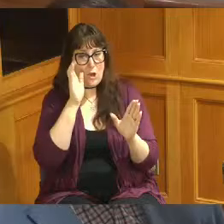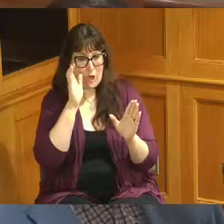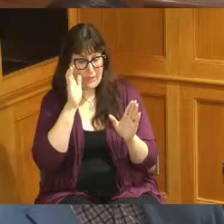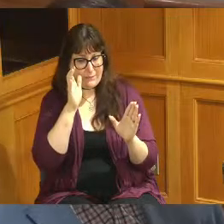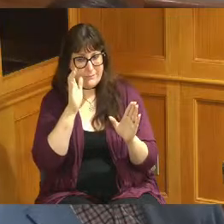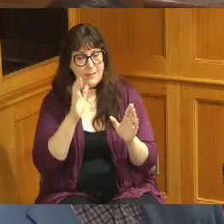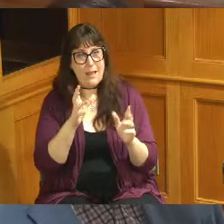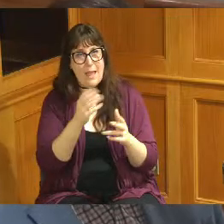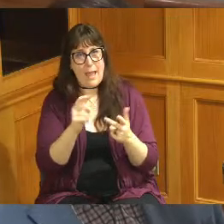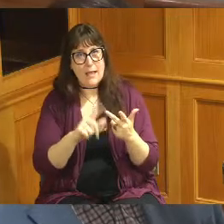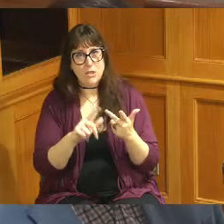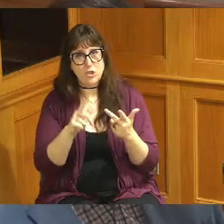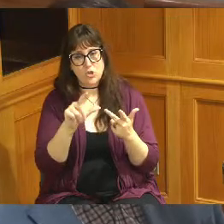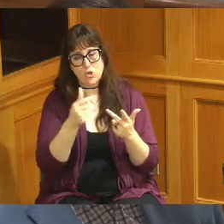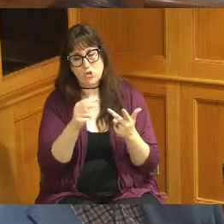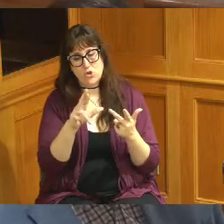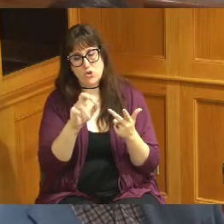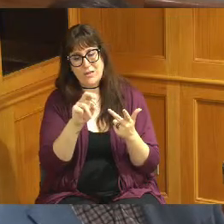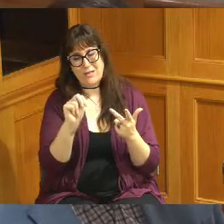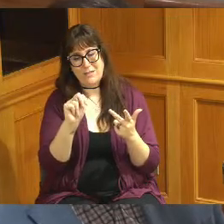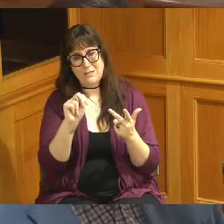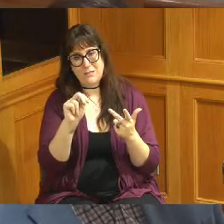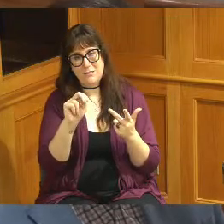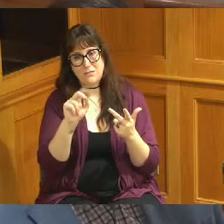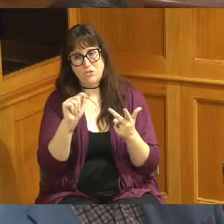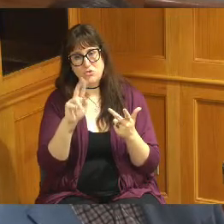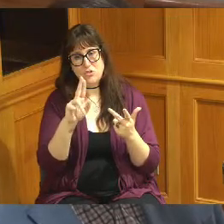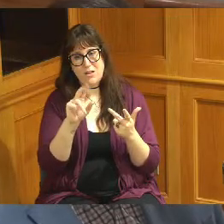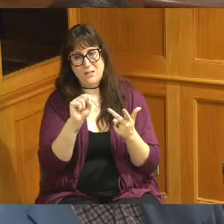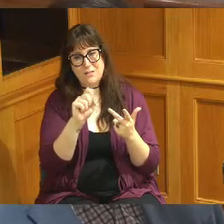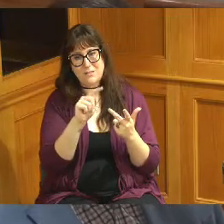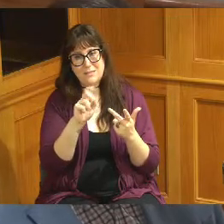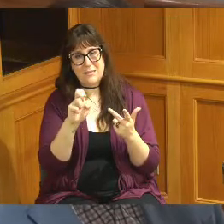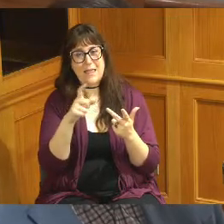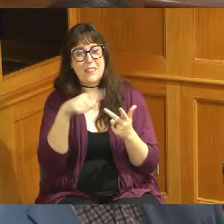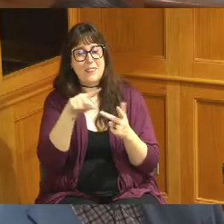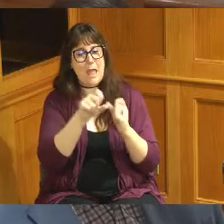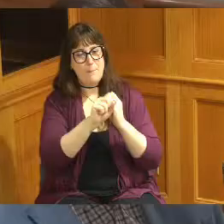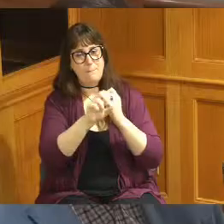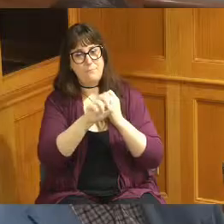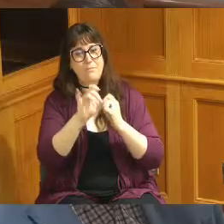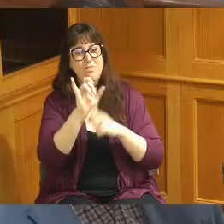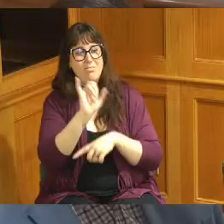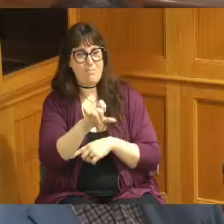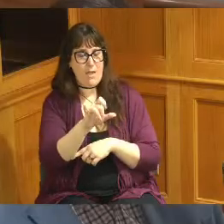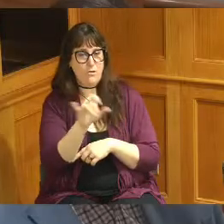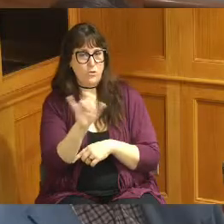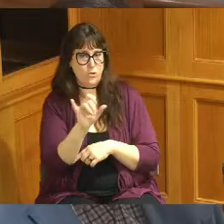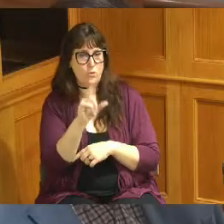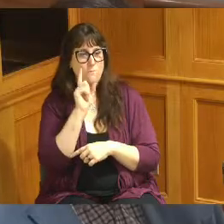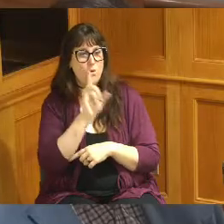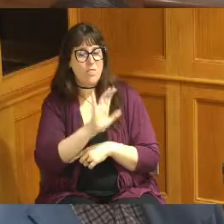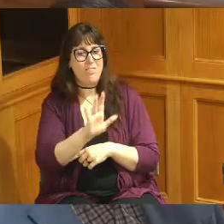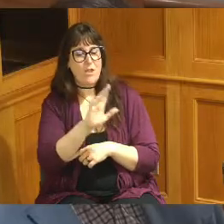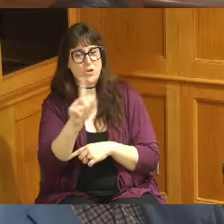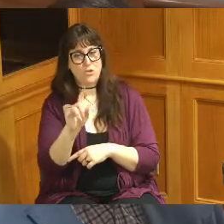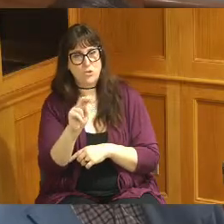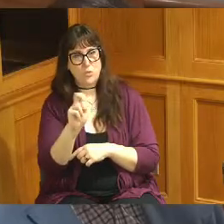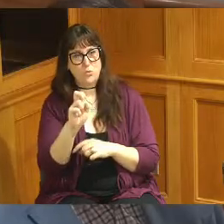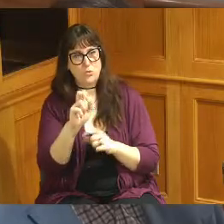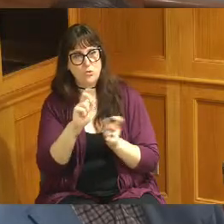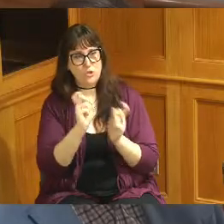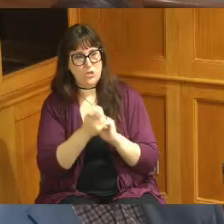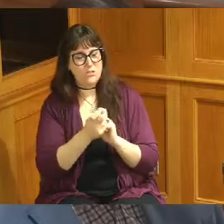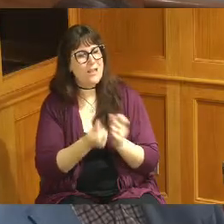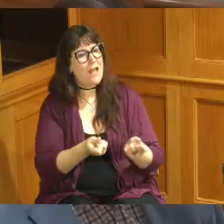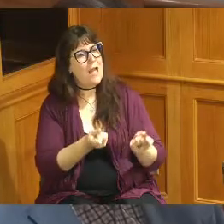the Green Township trustees do publicize their trustees meetings when they consider the zone changes for their recommendation. How